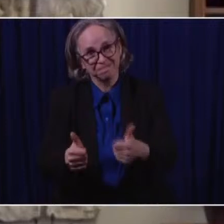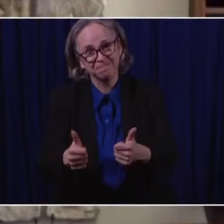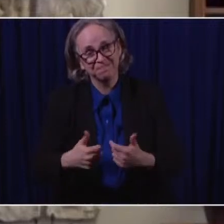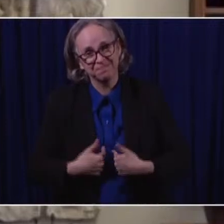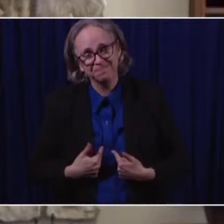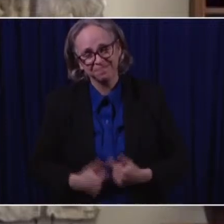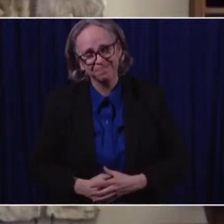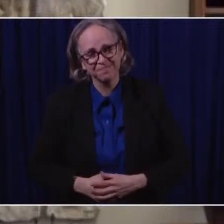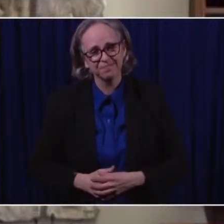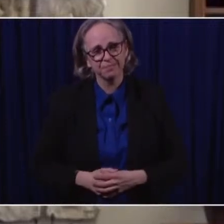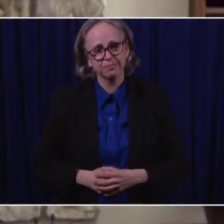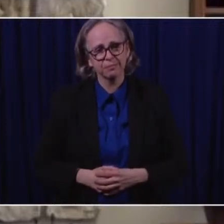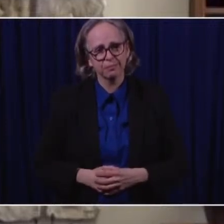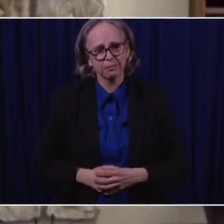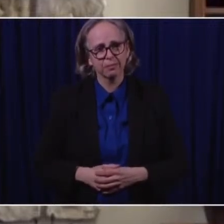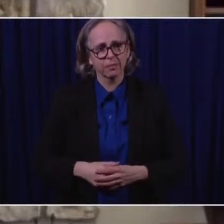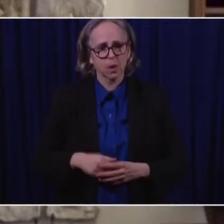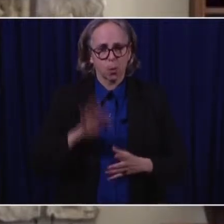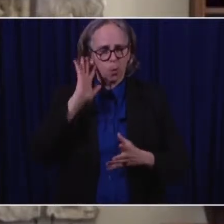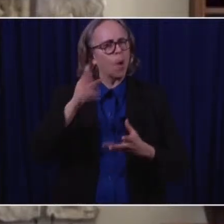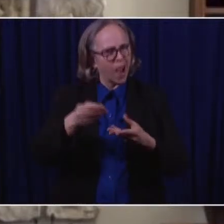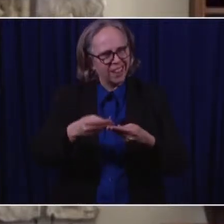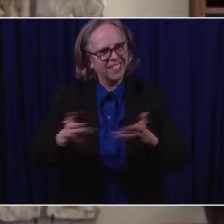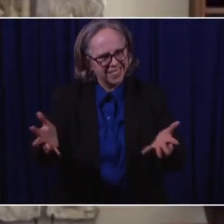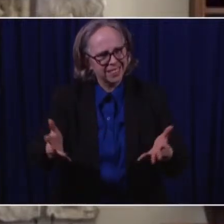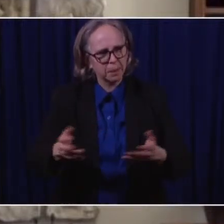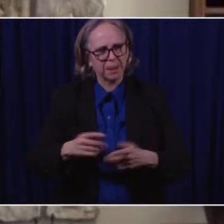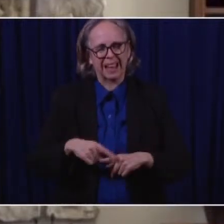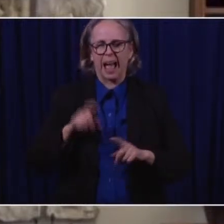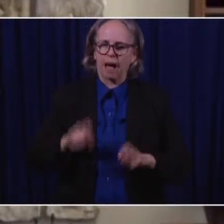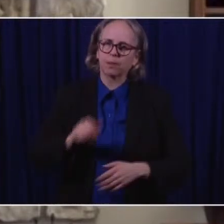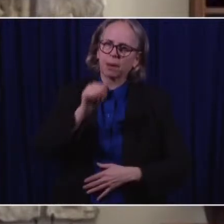everybody, but we got to take this thing one step at a time.